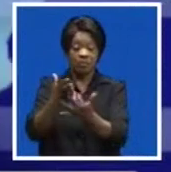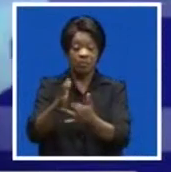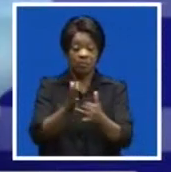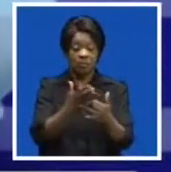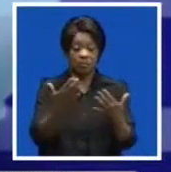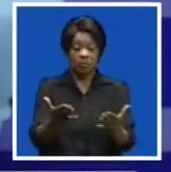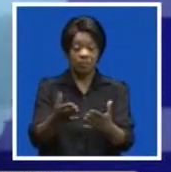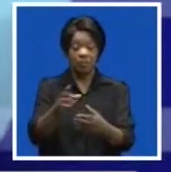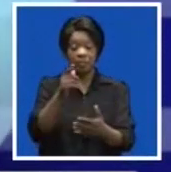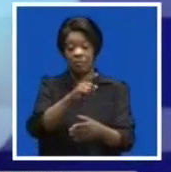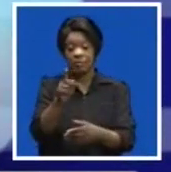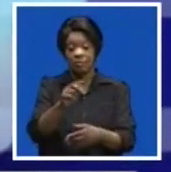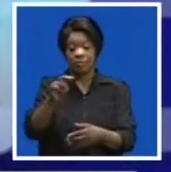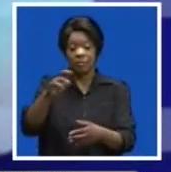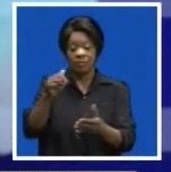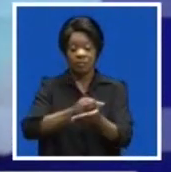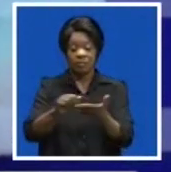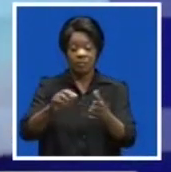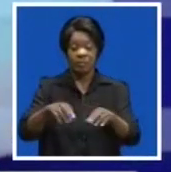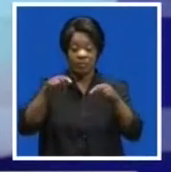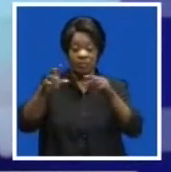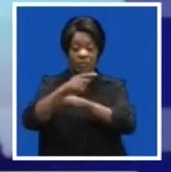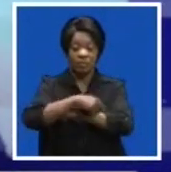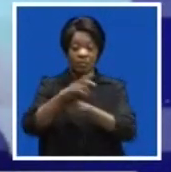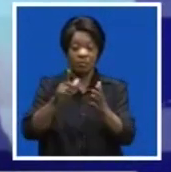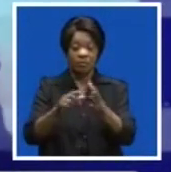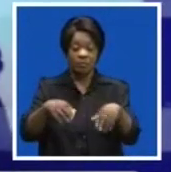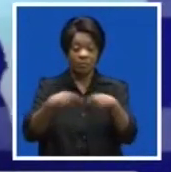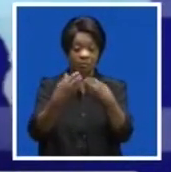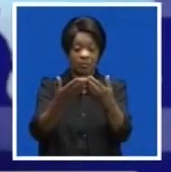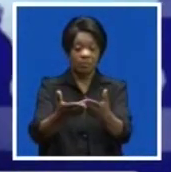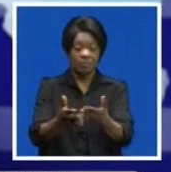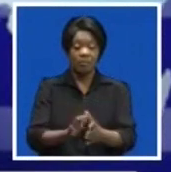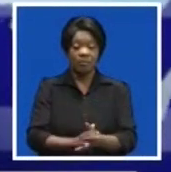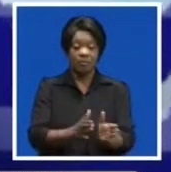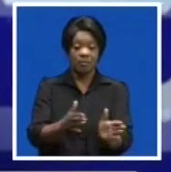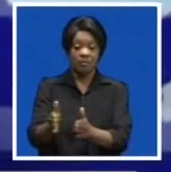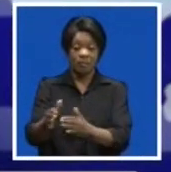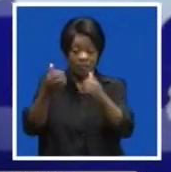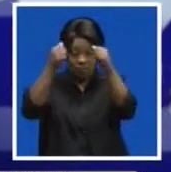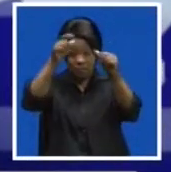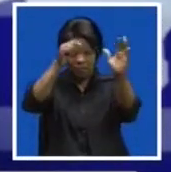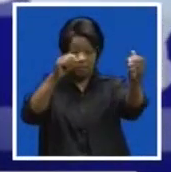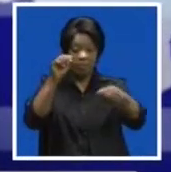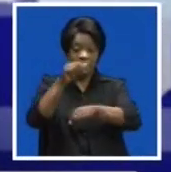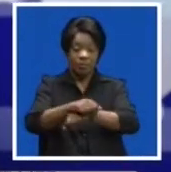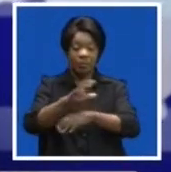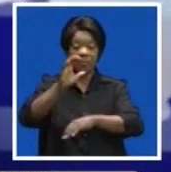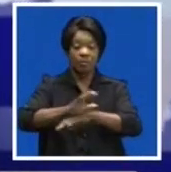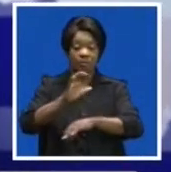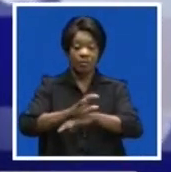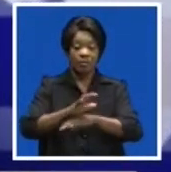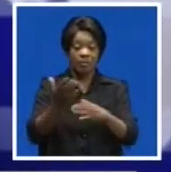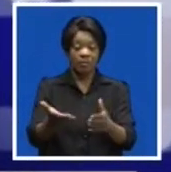issued to ZNBC in Lusaka today. Now, President Edgar Lungu has challenged the church to venture